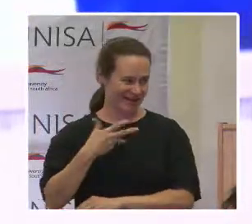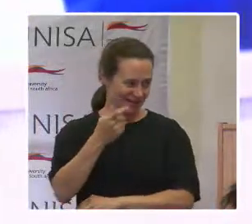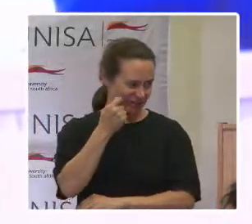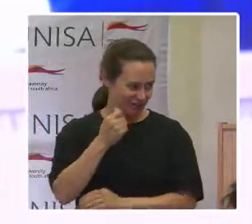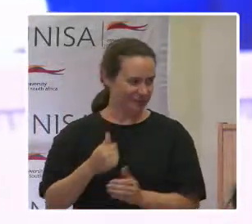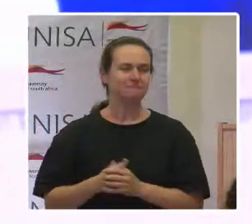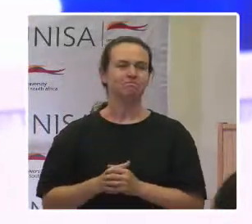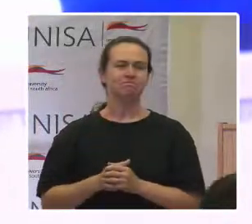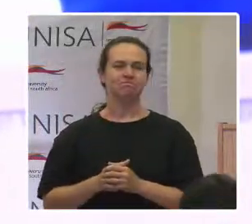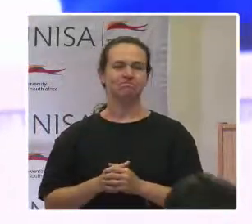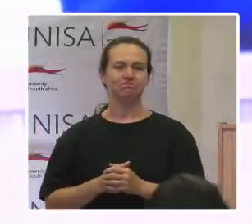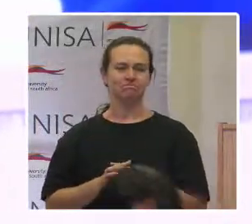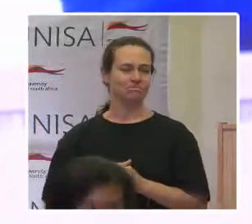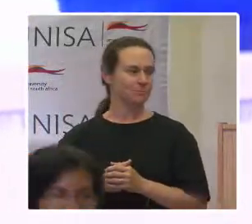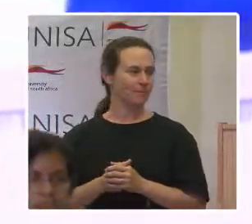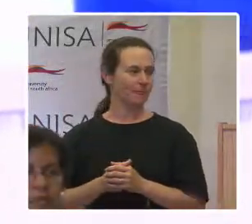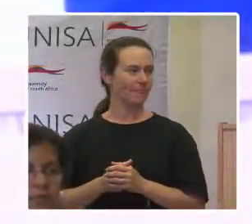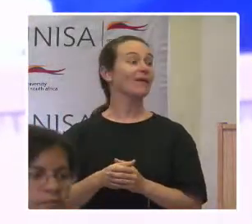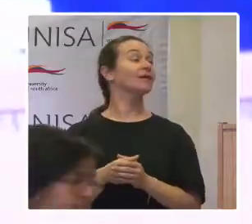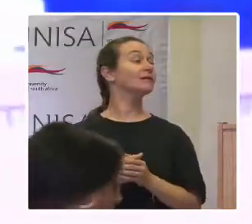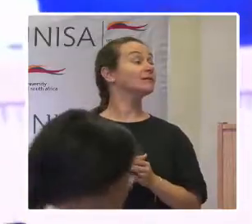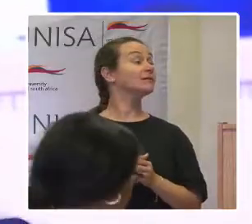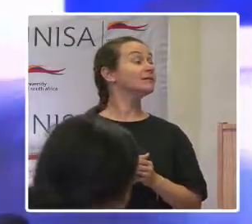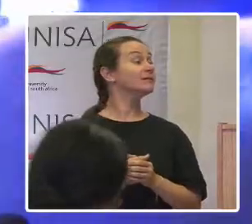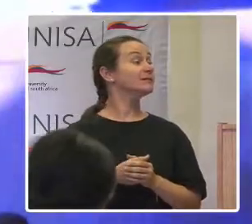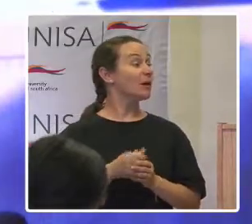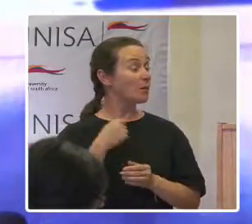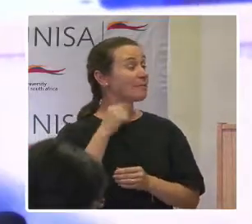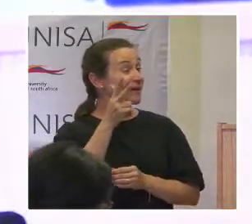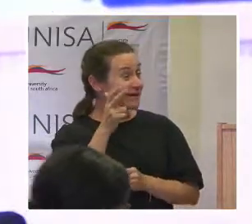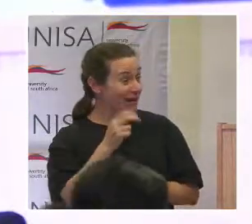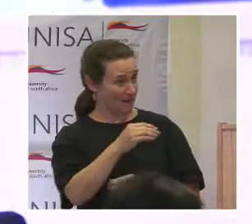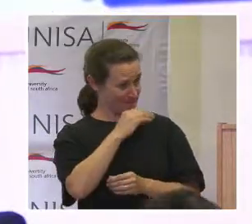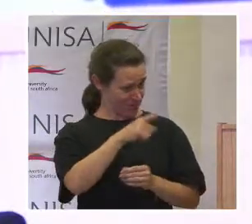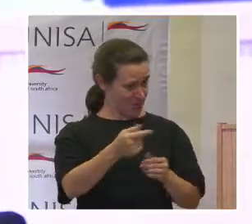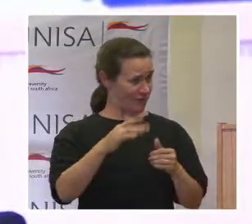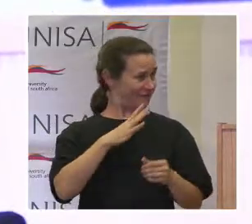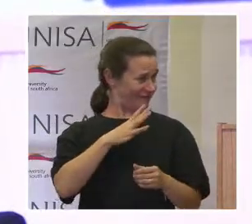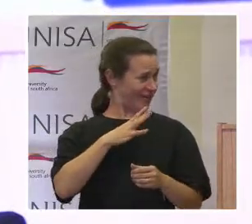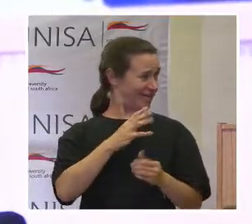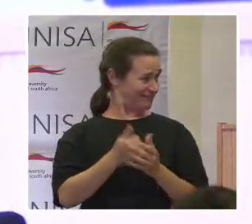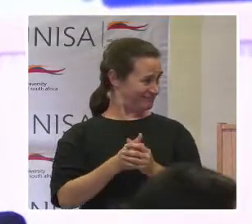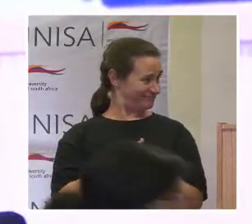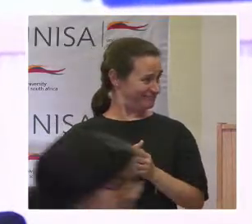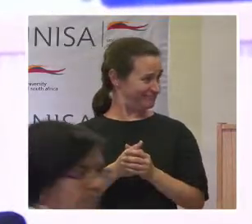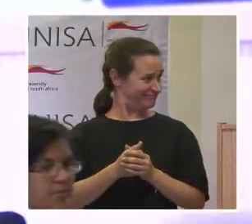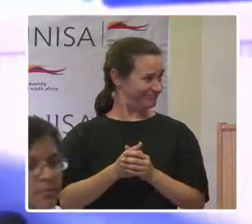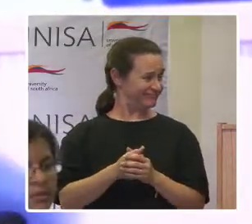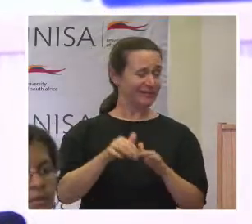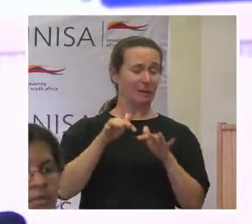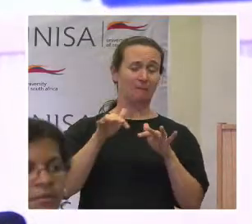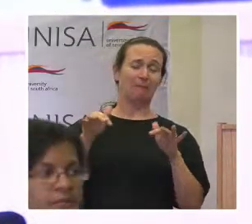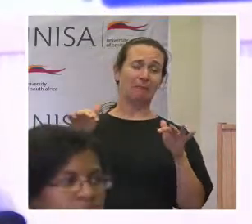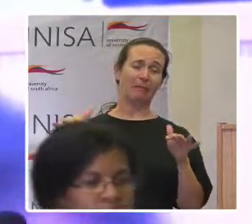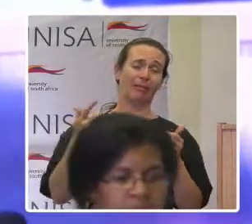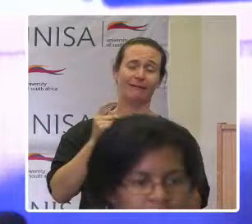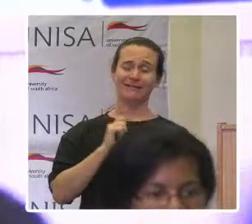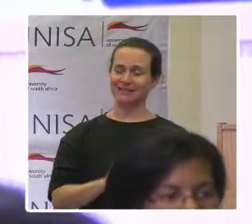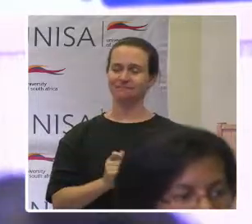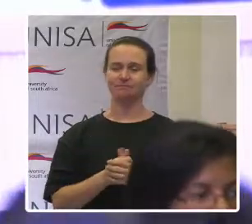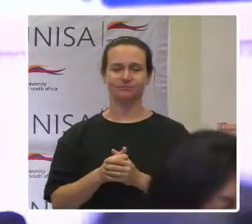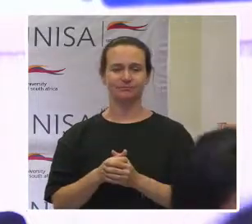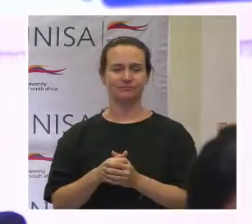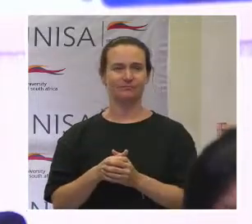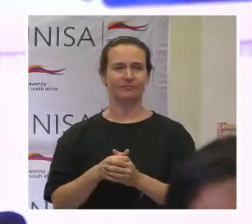Aha, I still get responses, which means we are good. People people are not sleeping. I know it's called